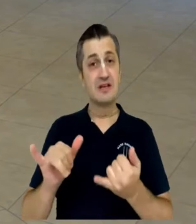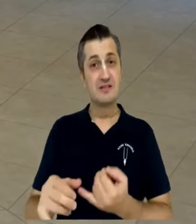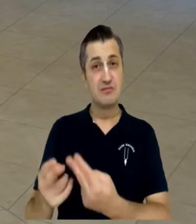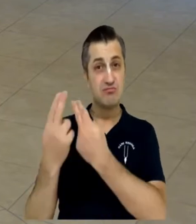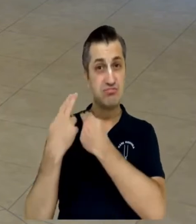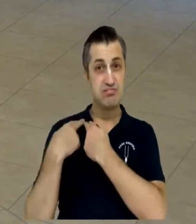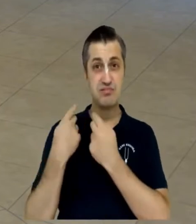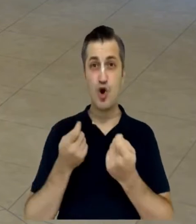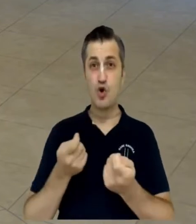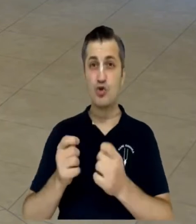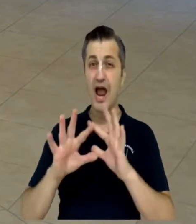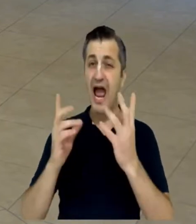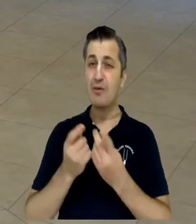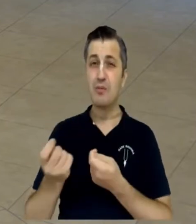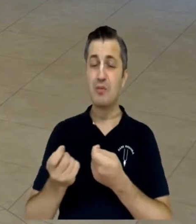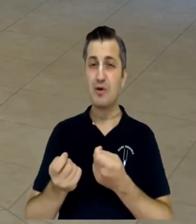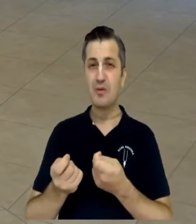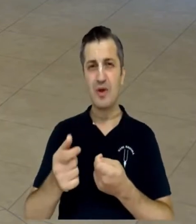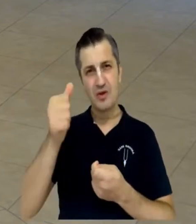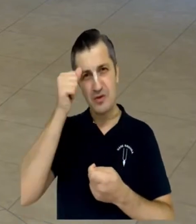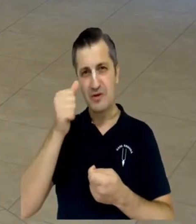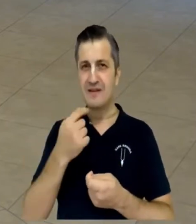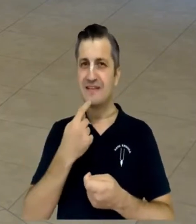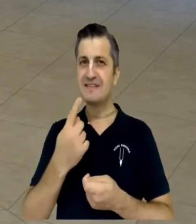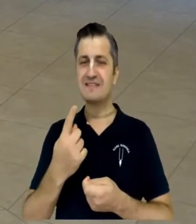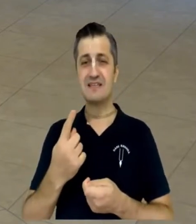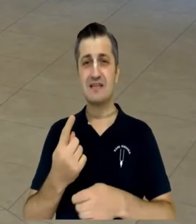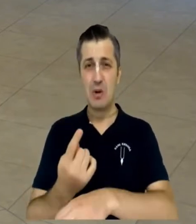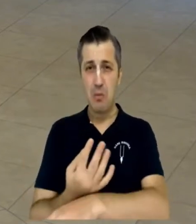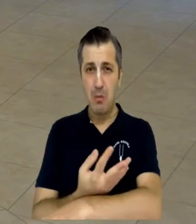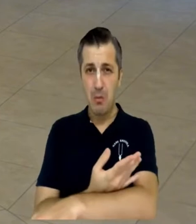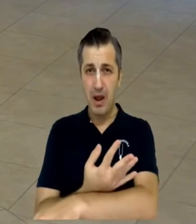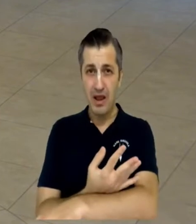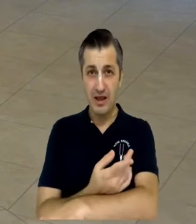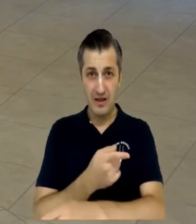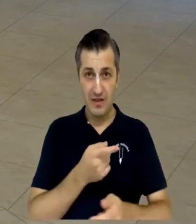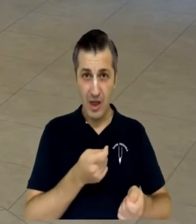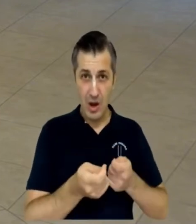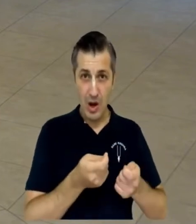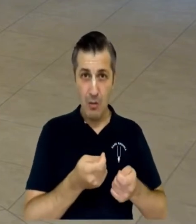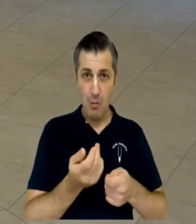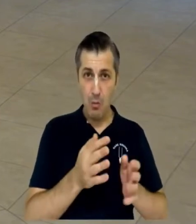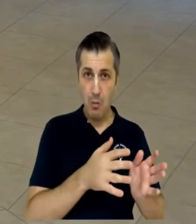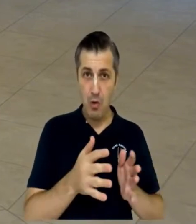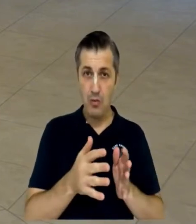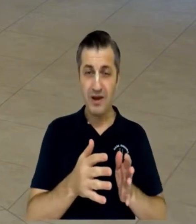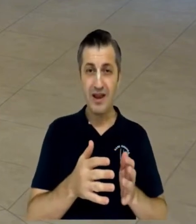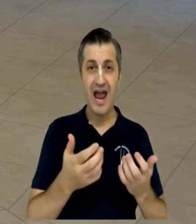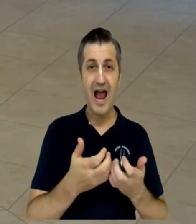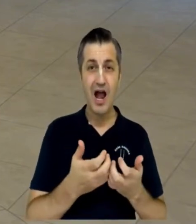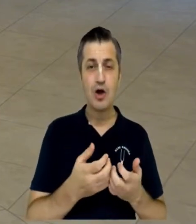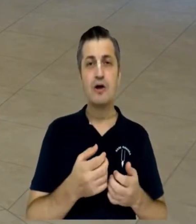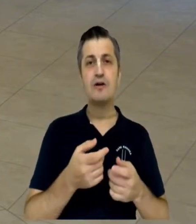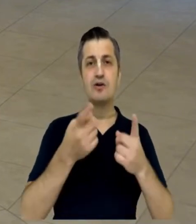sanctioning, and we also understand that Krishna is the well-wisher of all the living entities, we can understand that good and